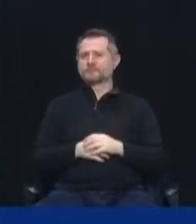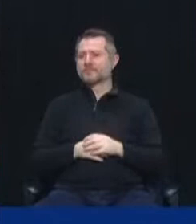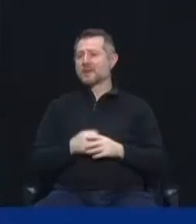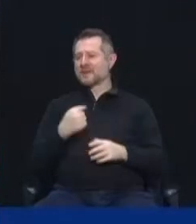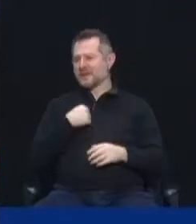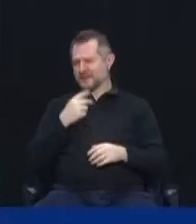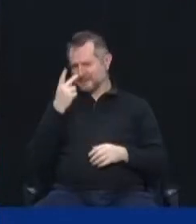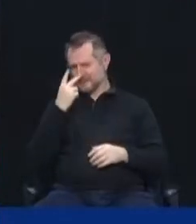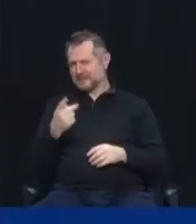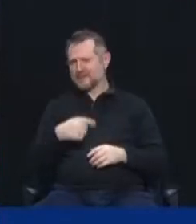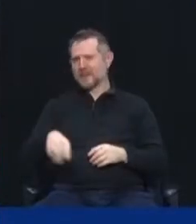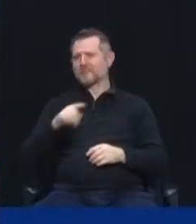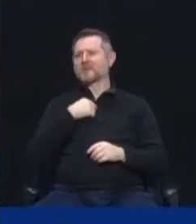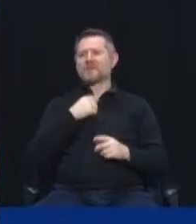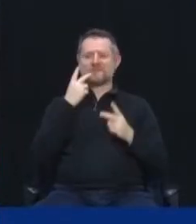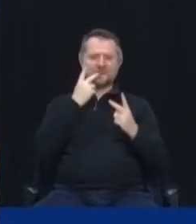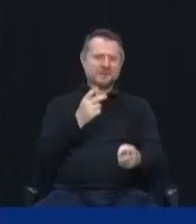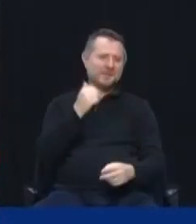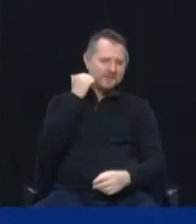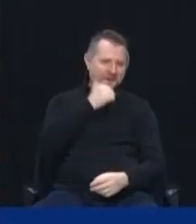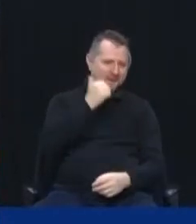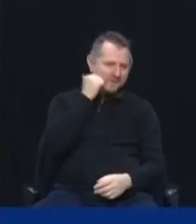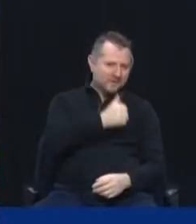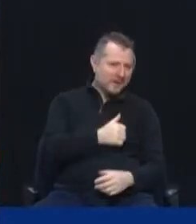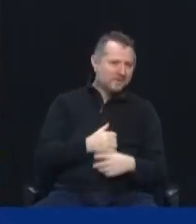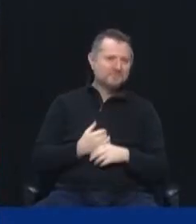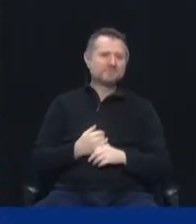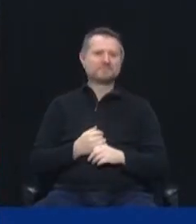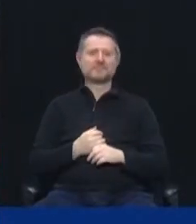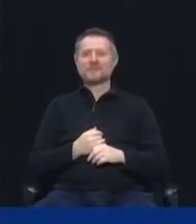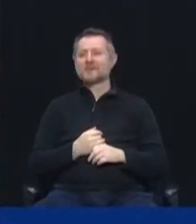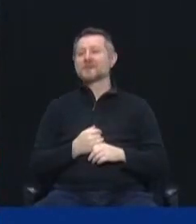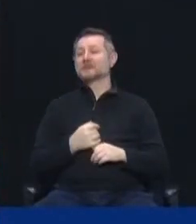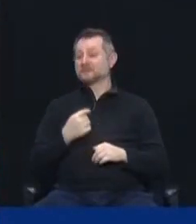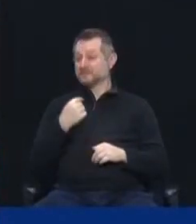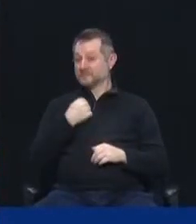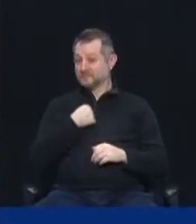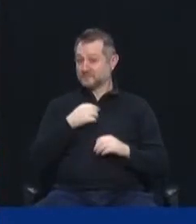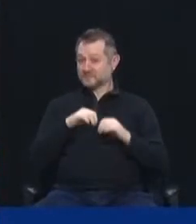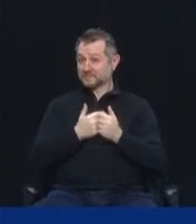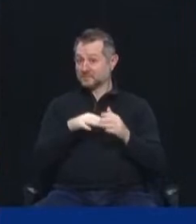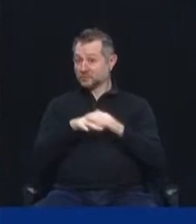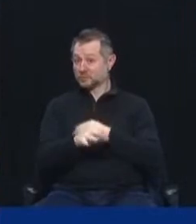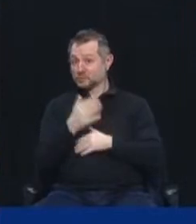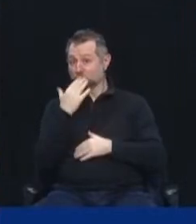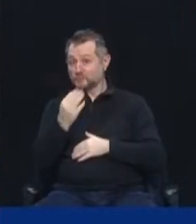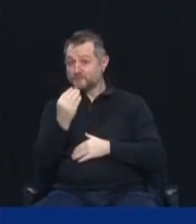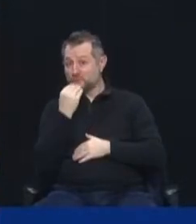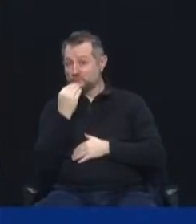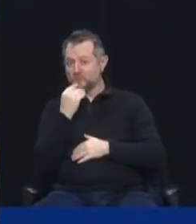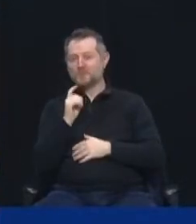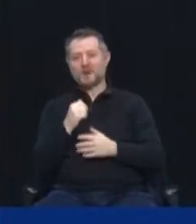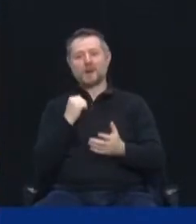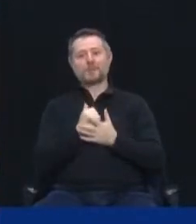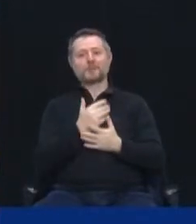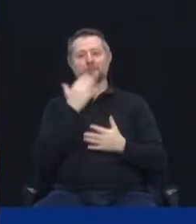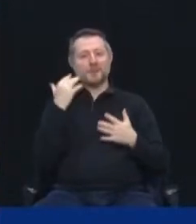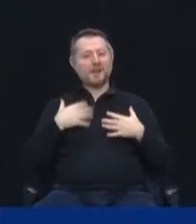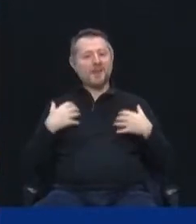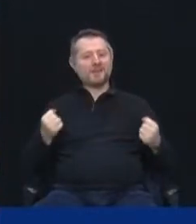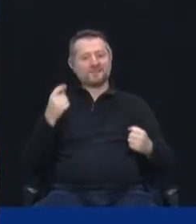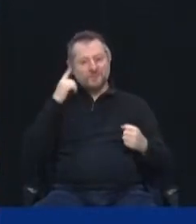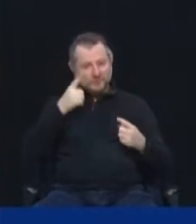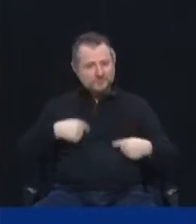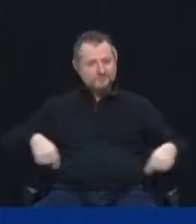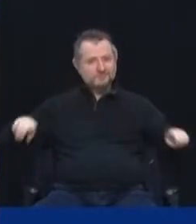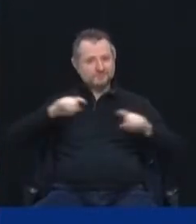I visit them every day, how access to good food changes health outcomes, and we've worked with them to do